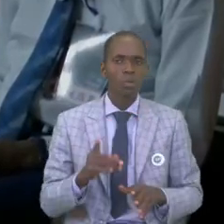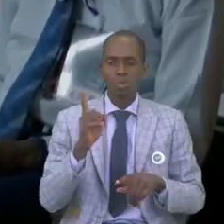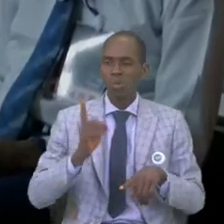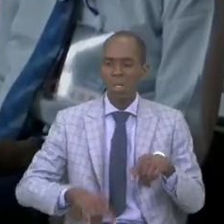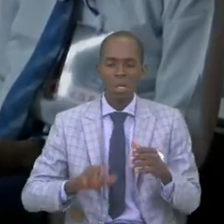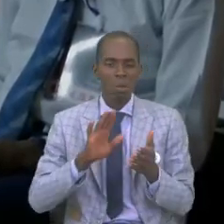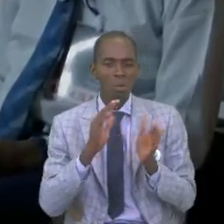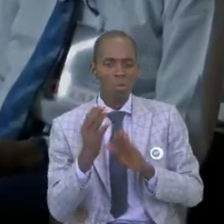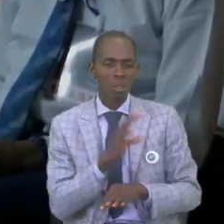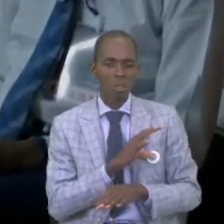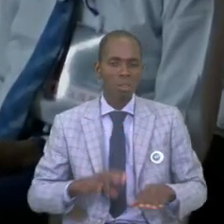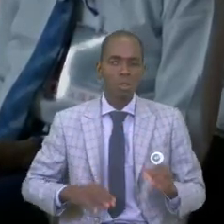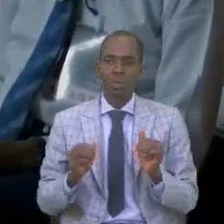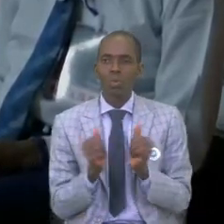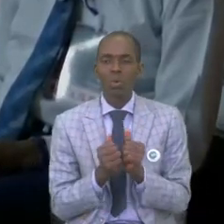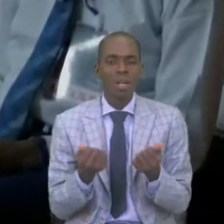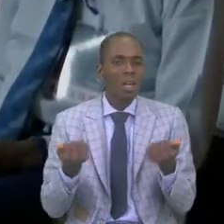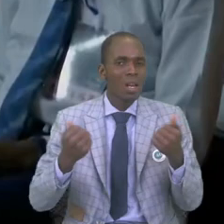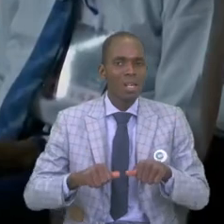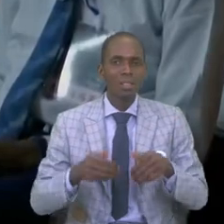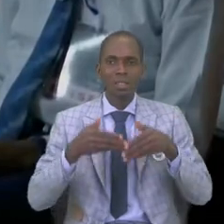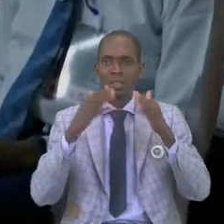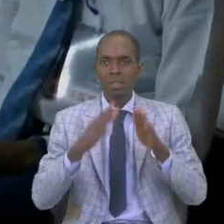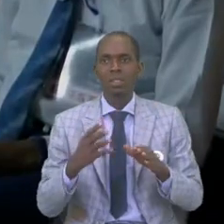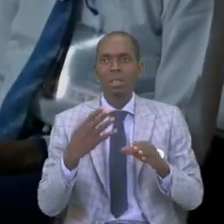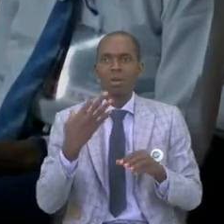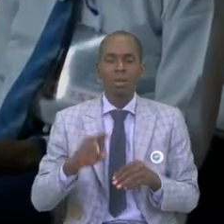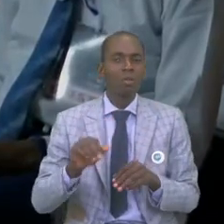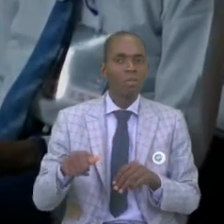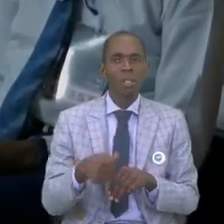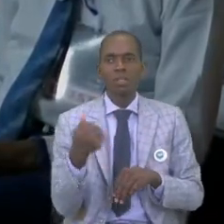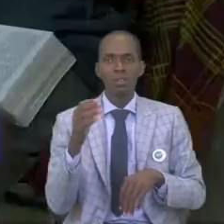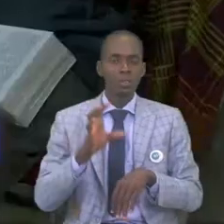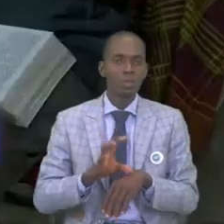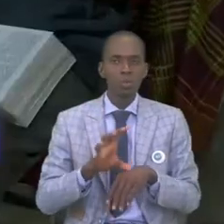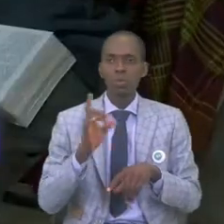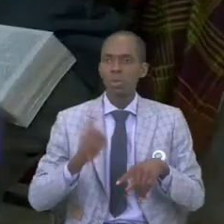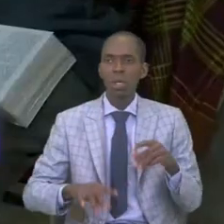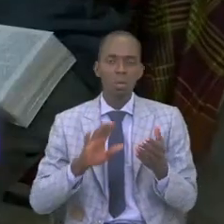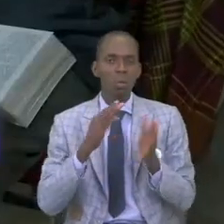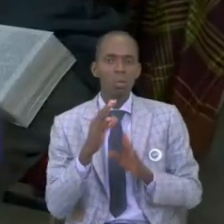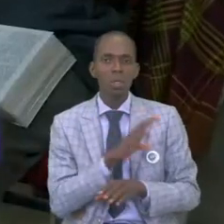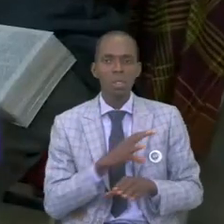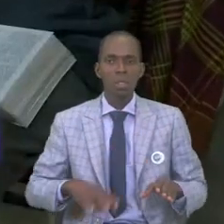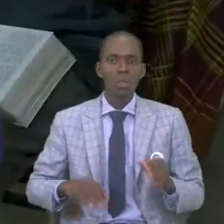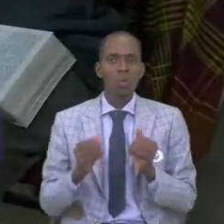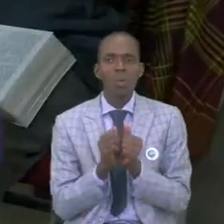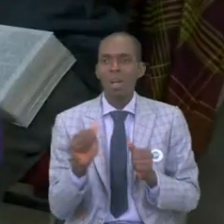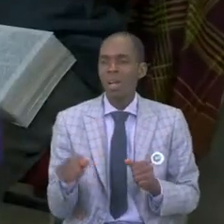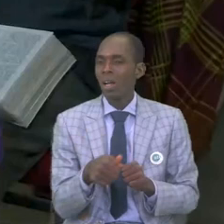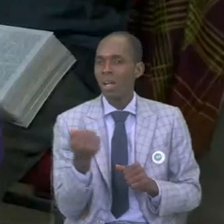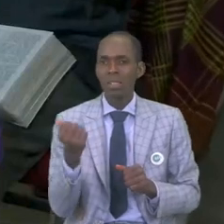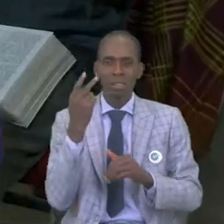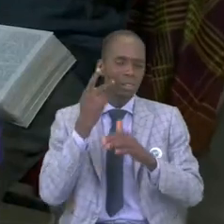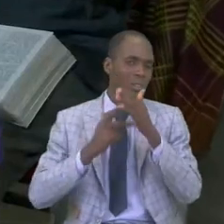any church, any denomination today. You cannot compare him with any prophet, any evangelist. You cannot compare